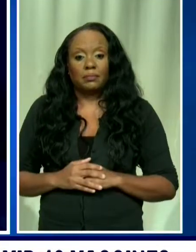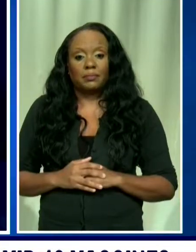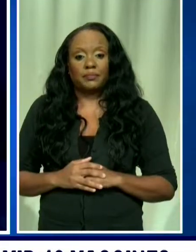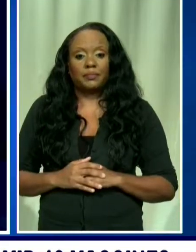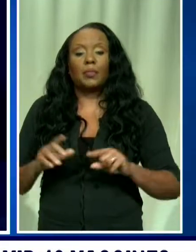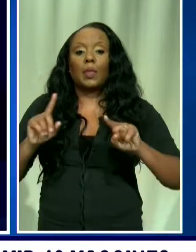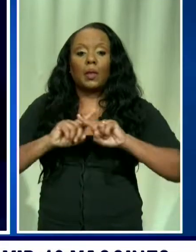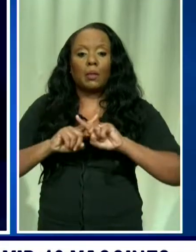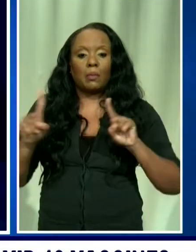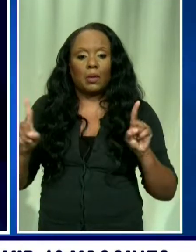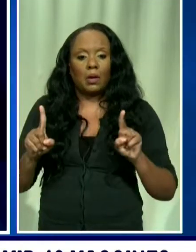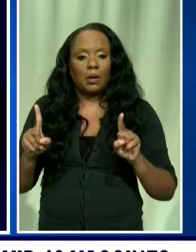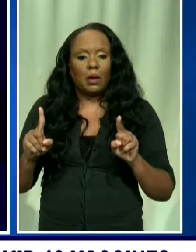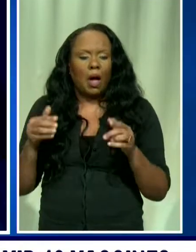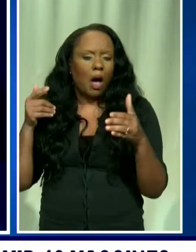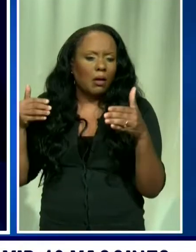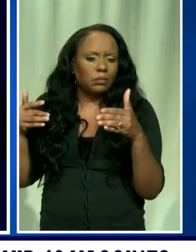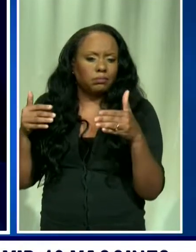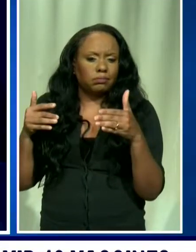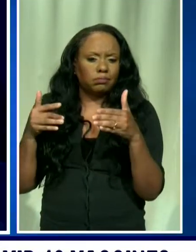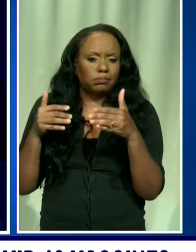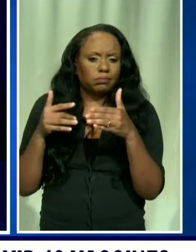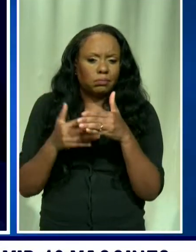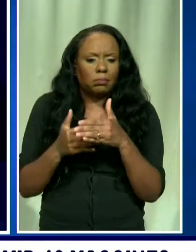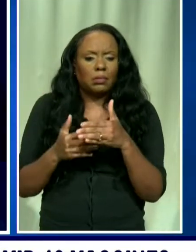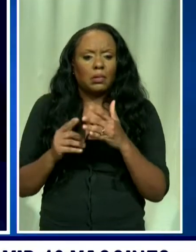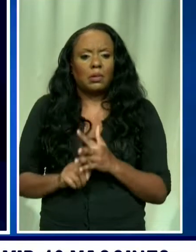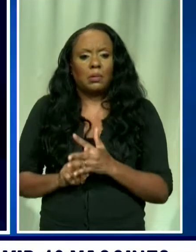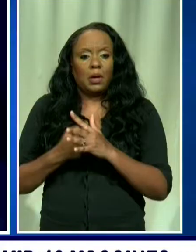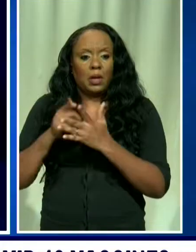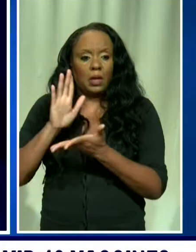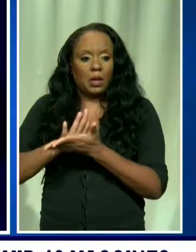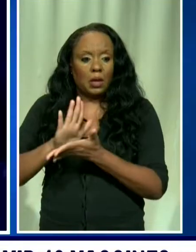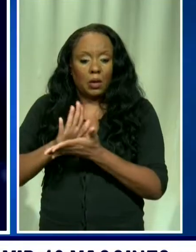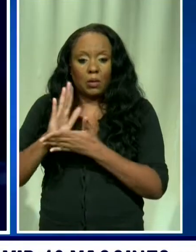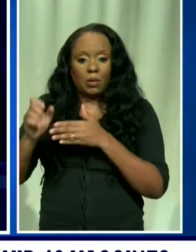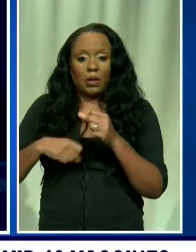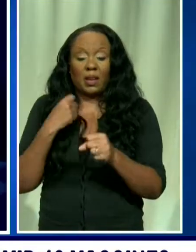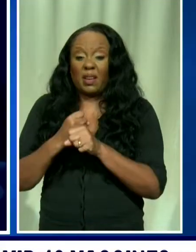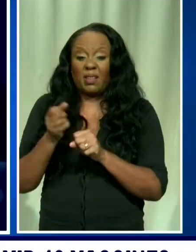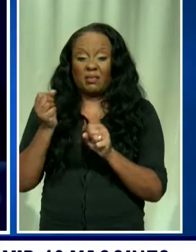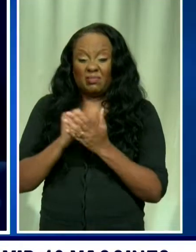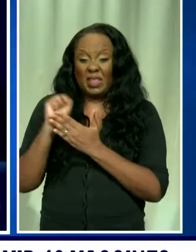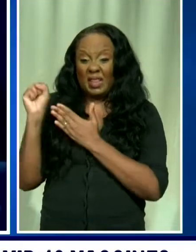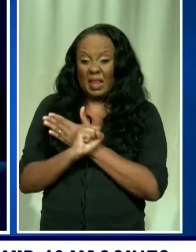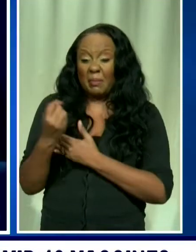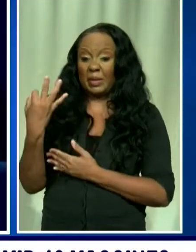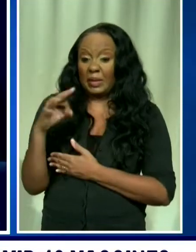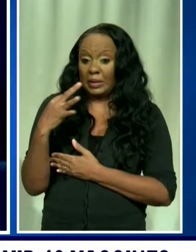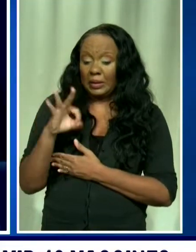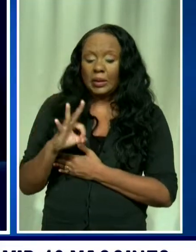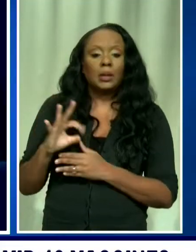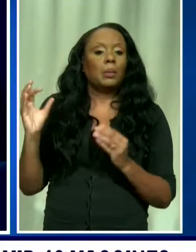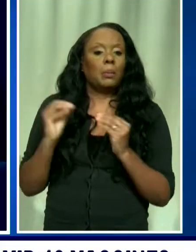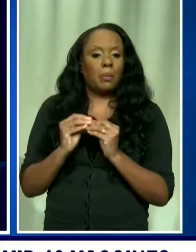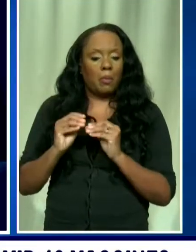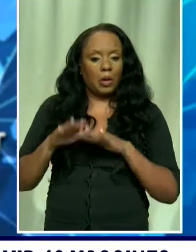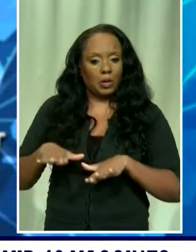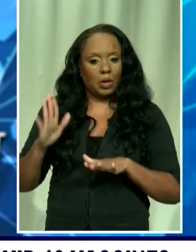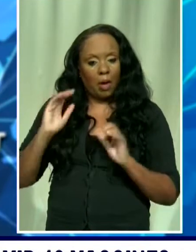that as we get closer to the beginning of the school term, which is on the 19th, there will be a greater